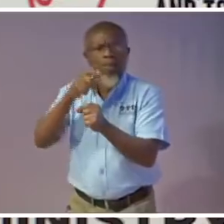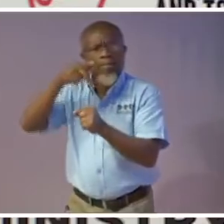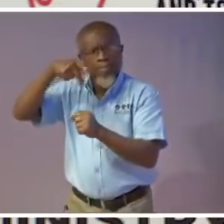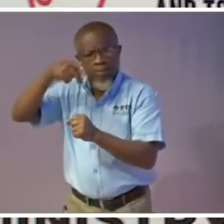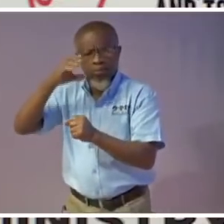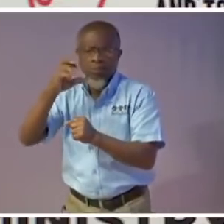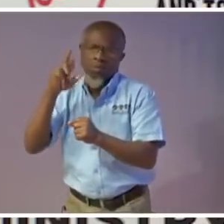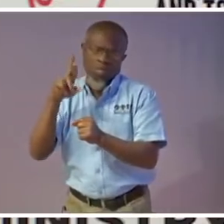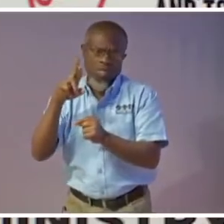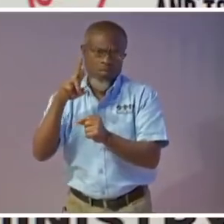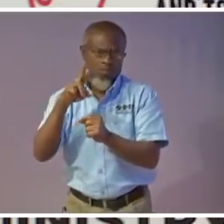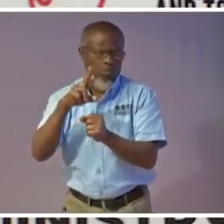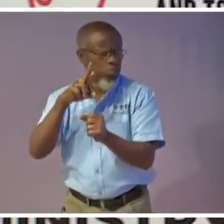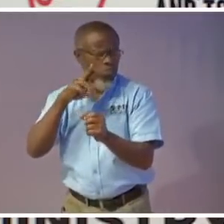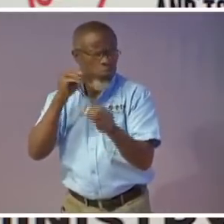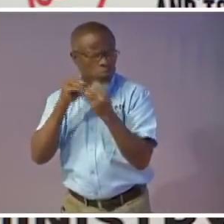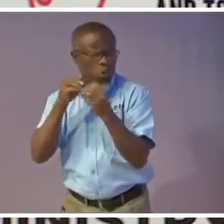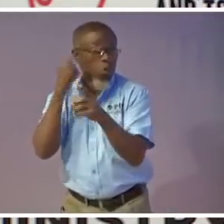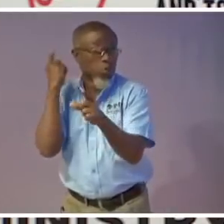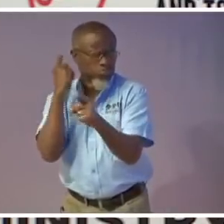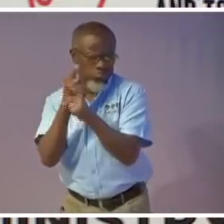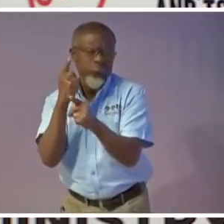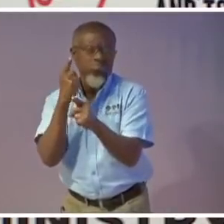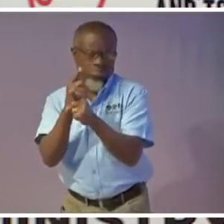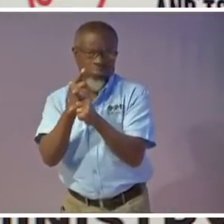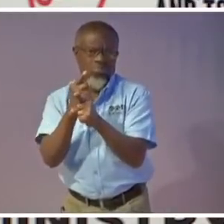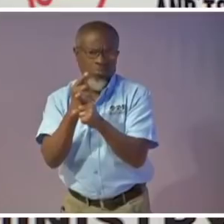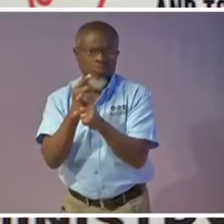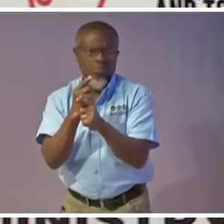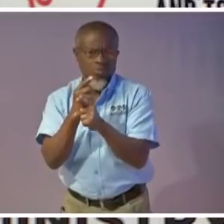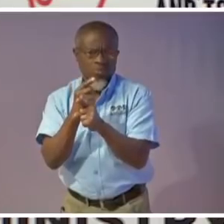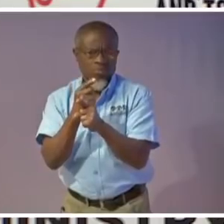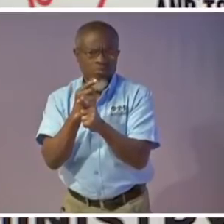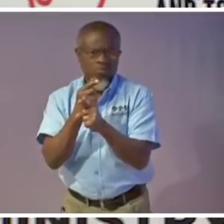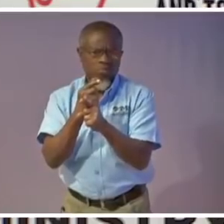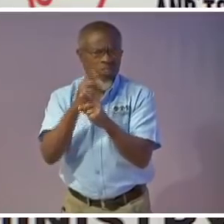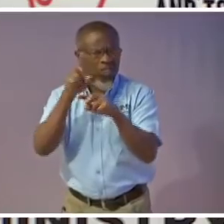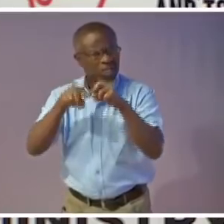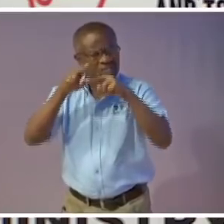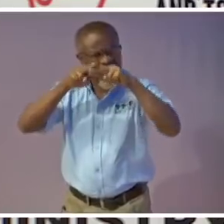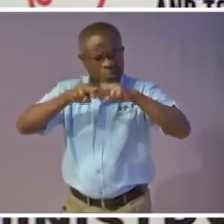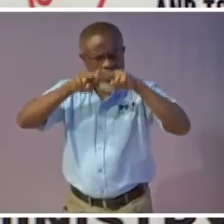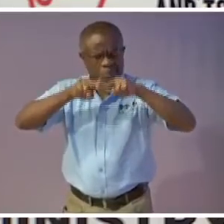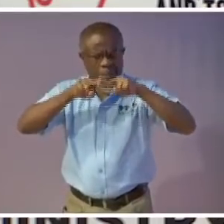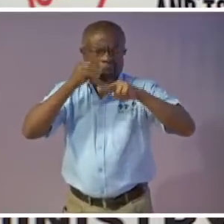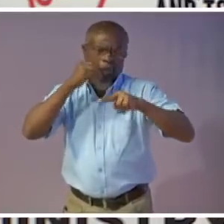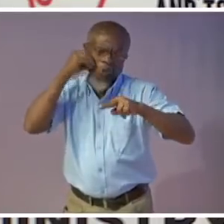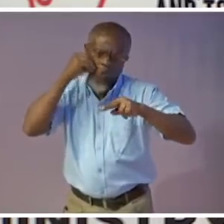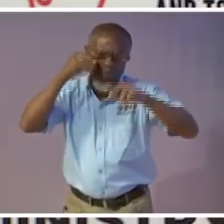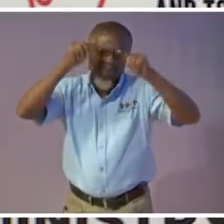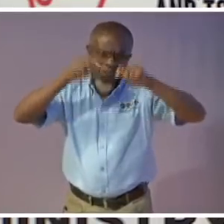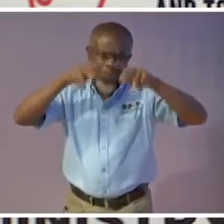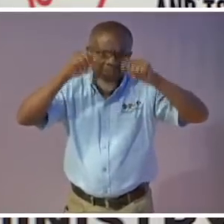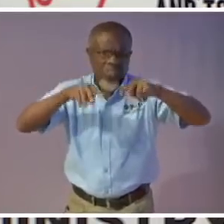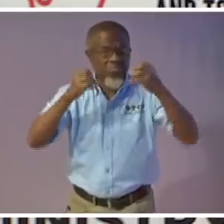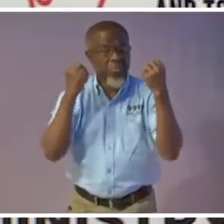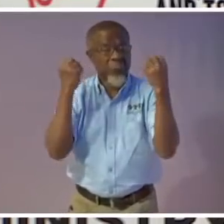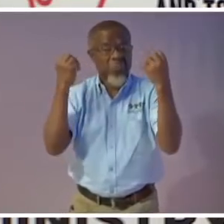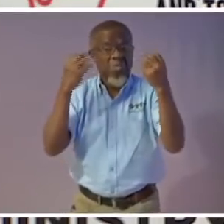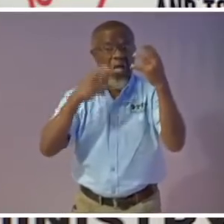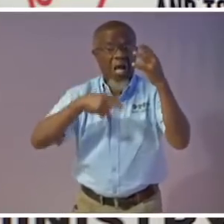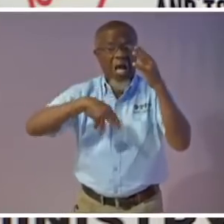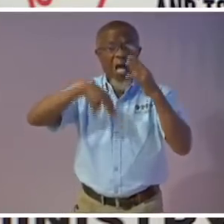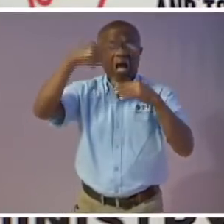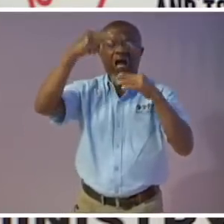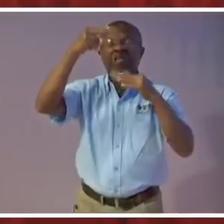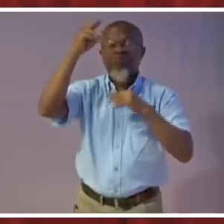the disadvantages with home rapid tests, the high percentage of false negatives. Thank you